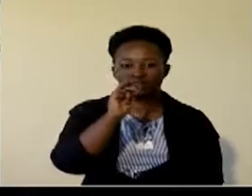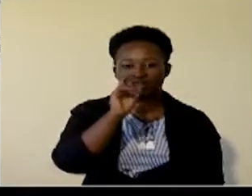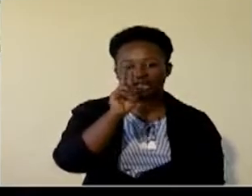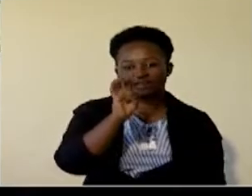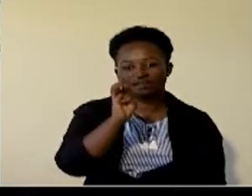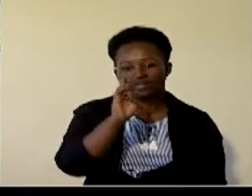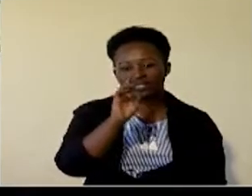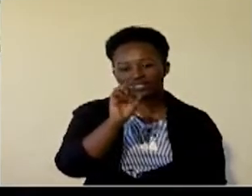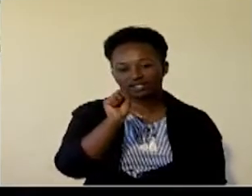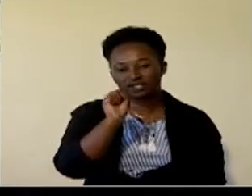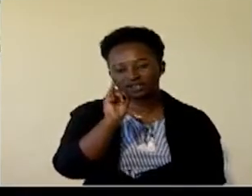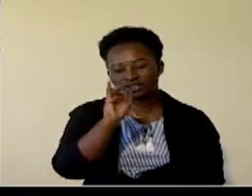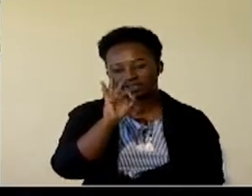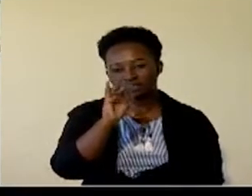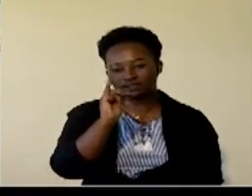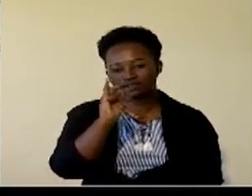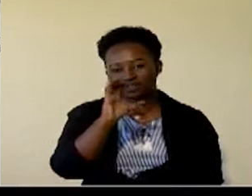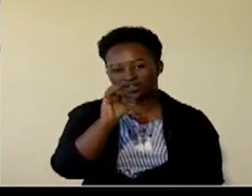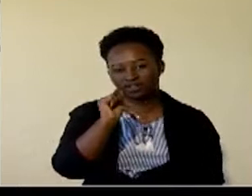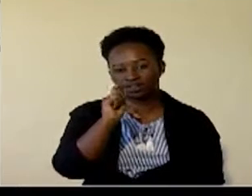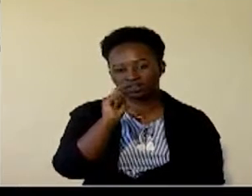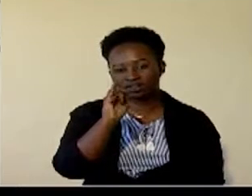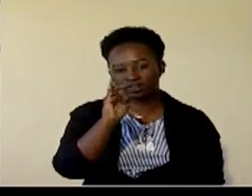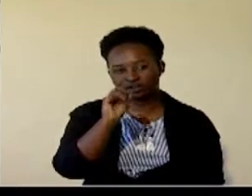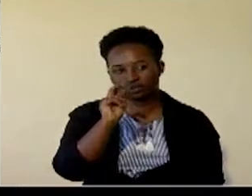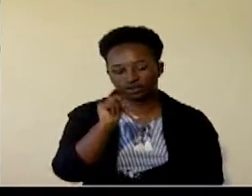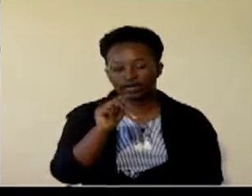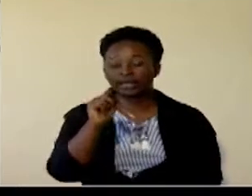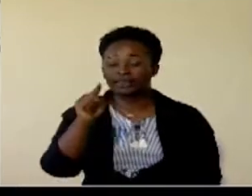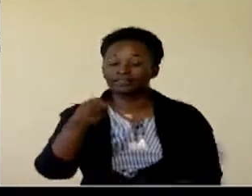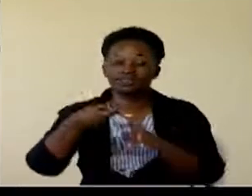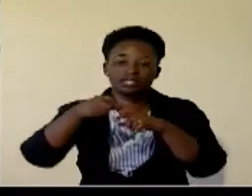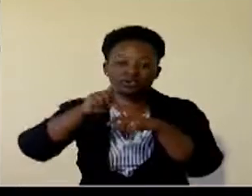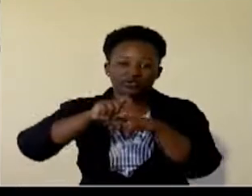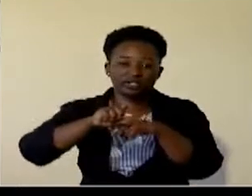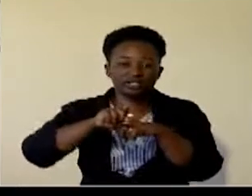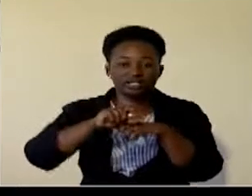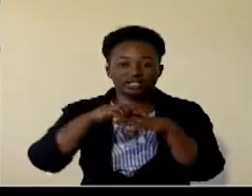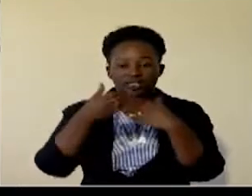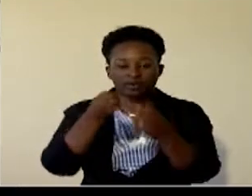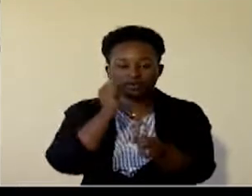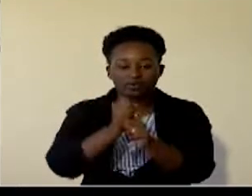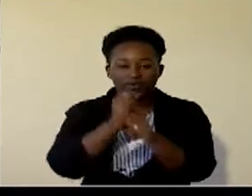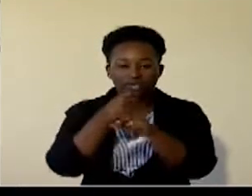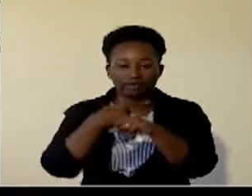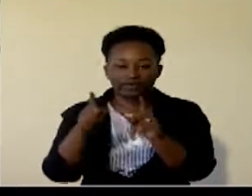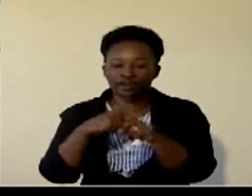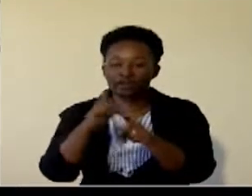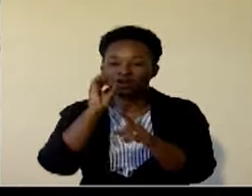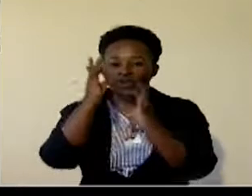What does it mean? It is increasing, producing a variety of